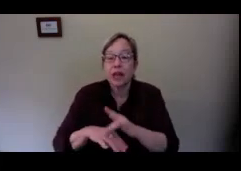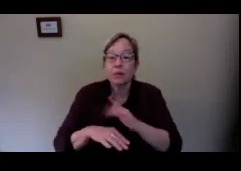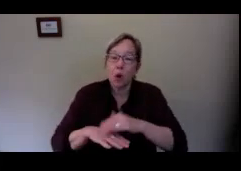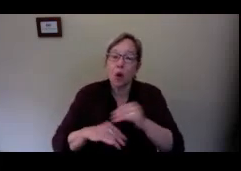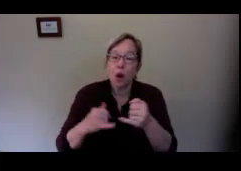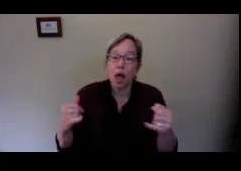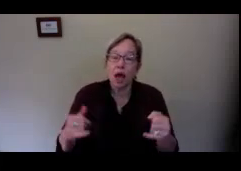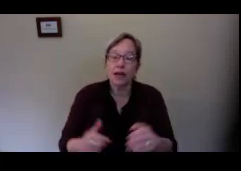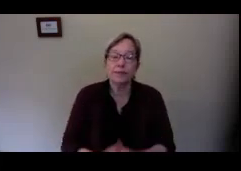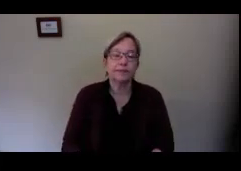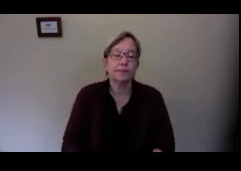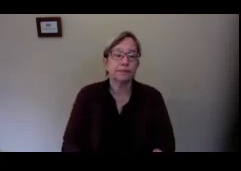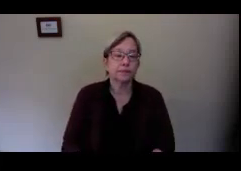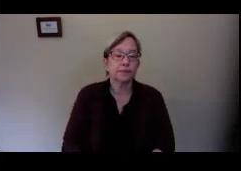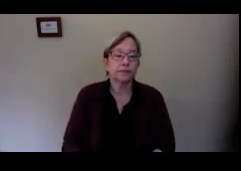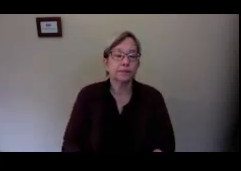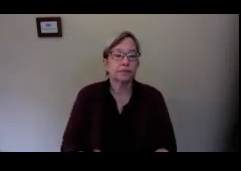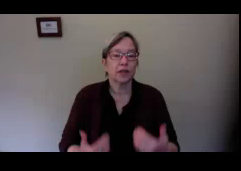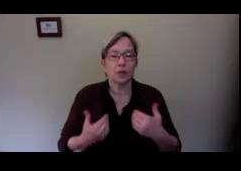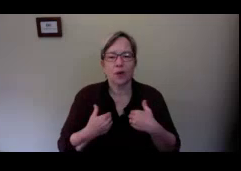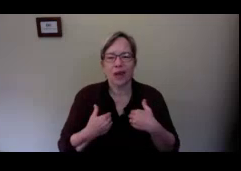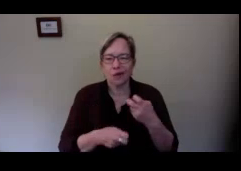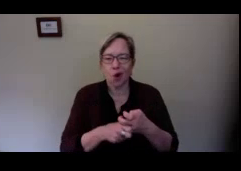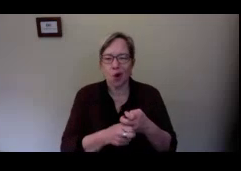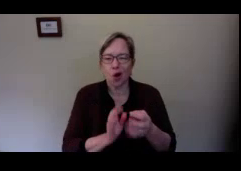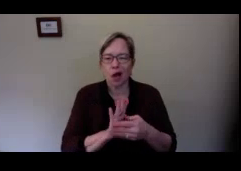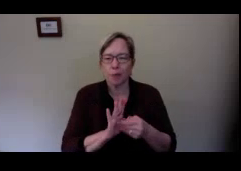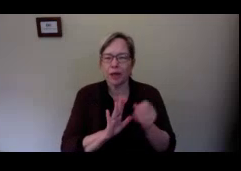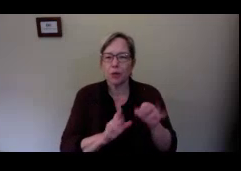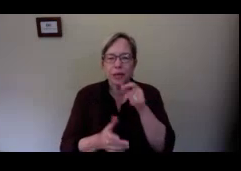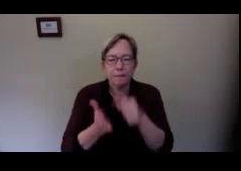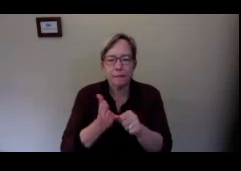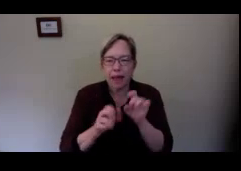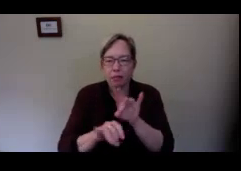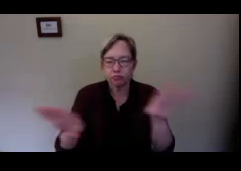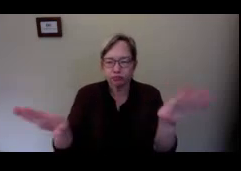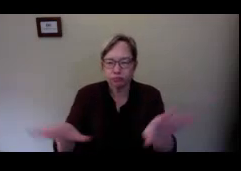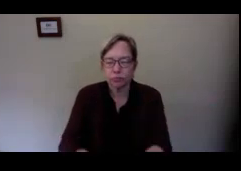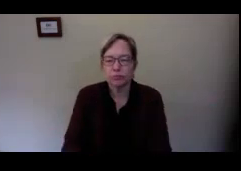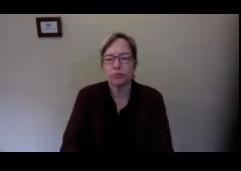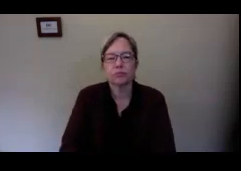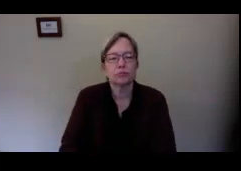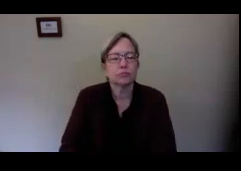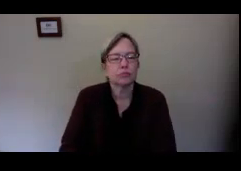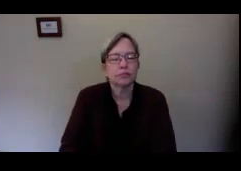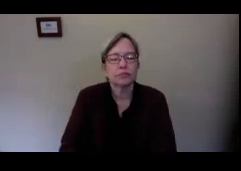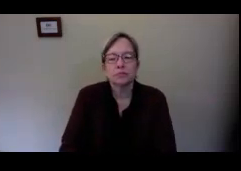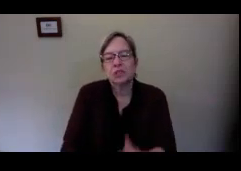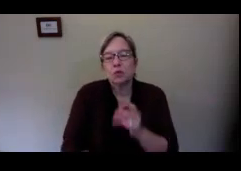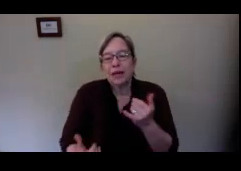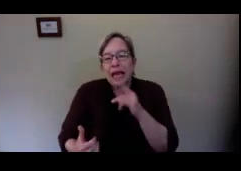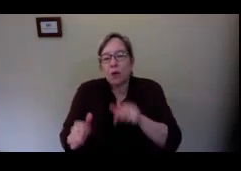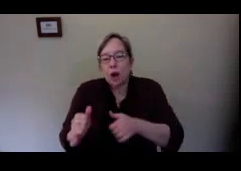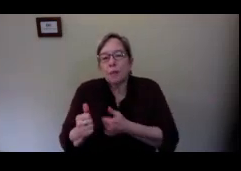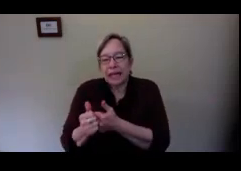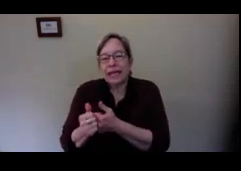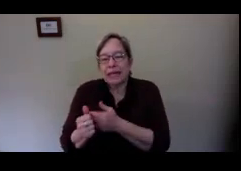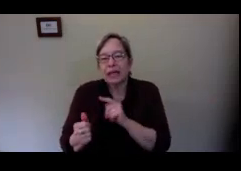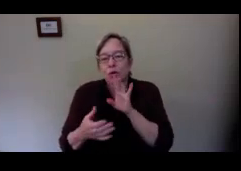still, and we have hard copies that we would be happy to mail out. We are updating it, and you can look forward to that